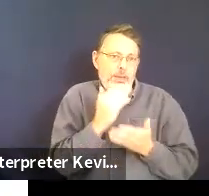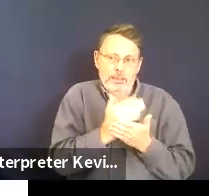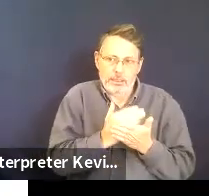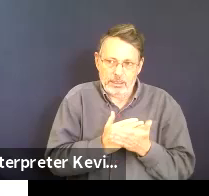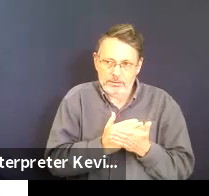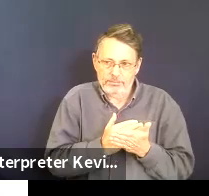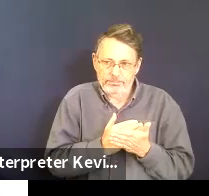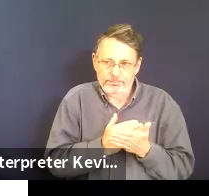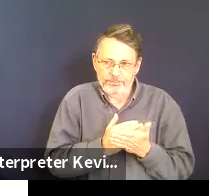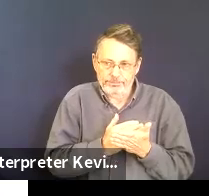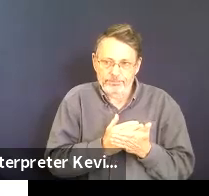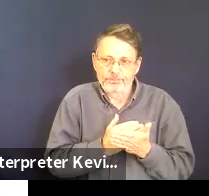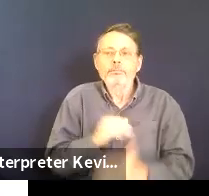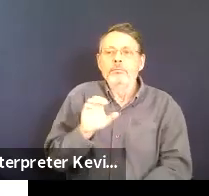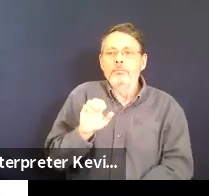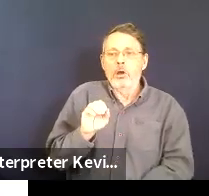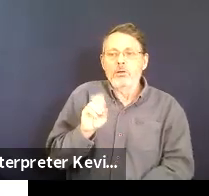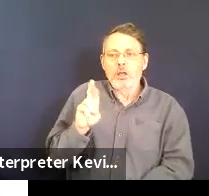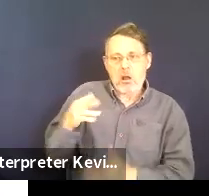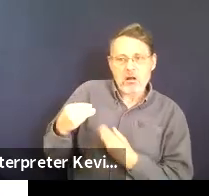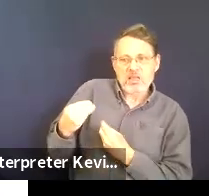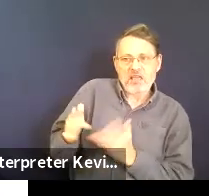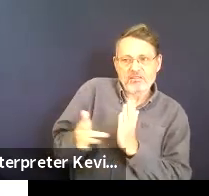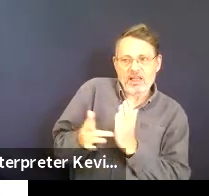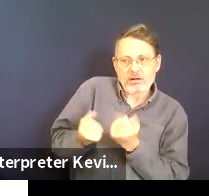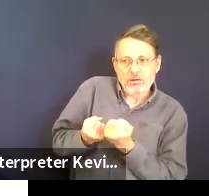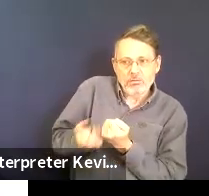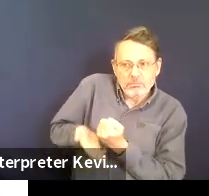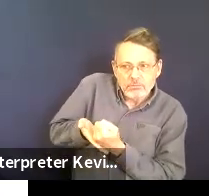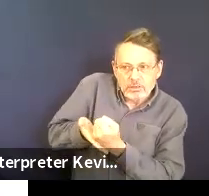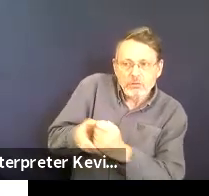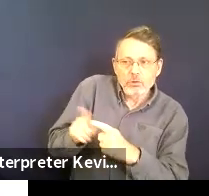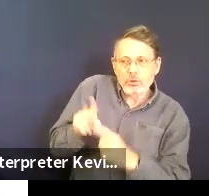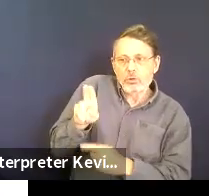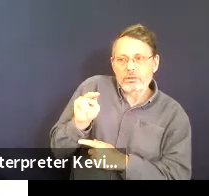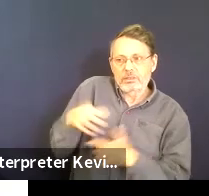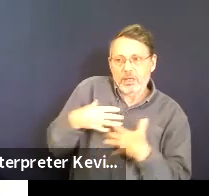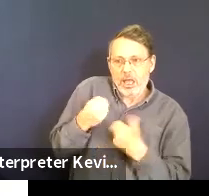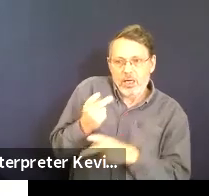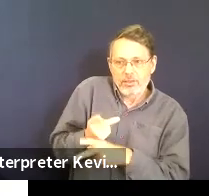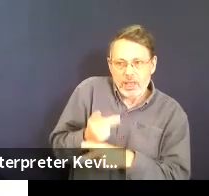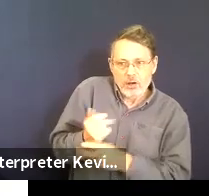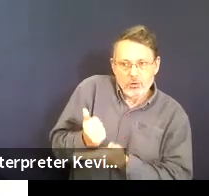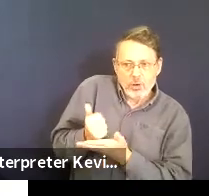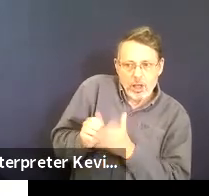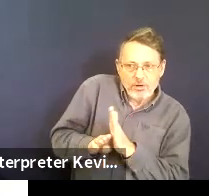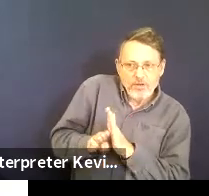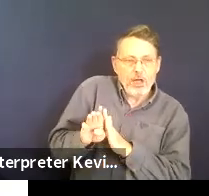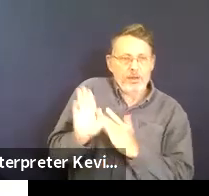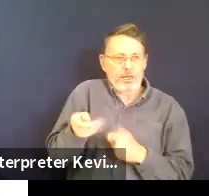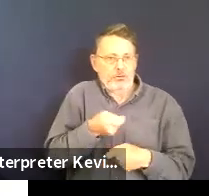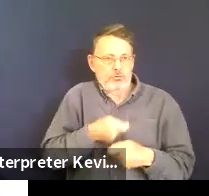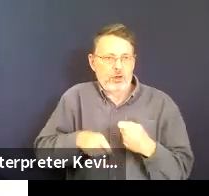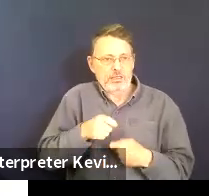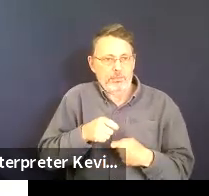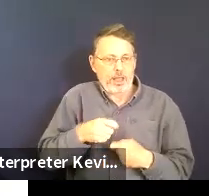And OCR provided technical assistance to UNC Healthcare in the development of its